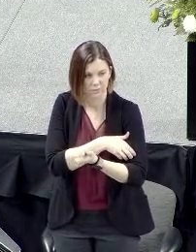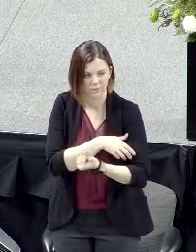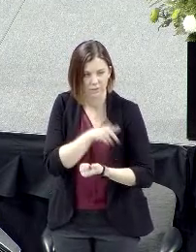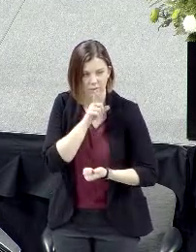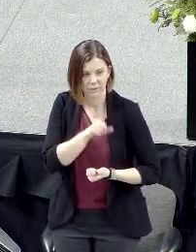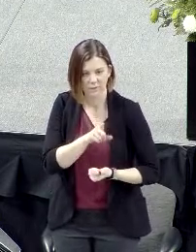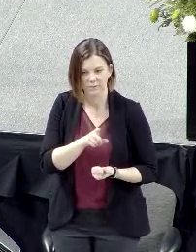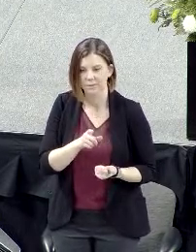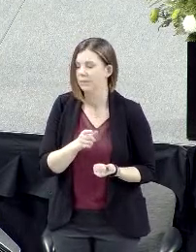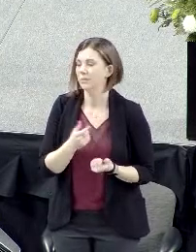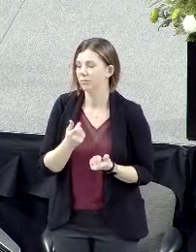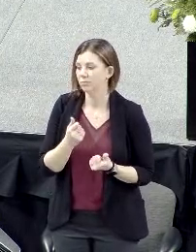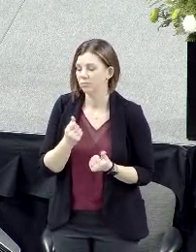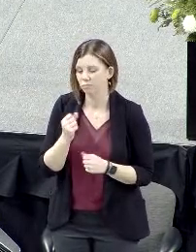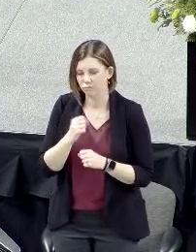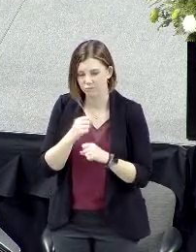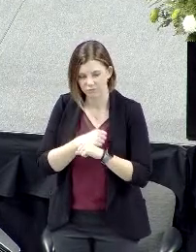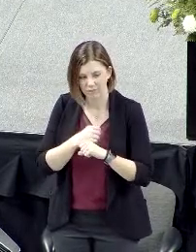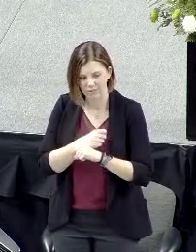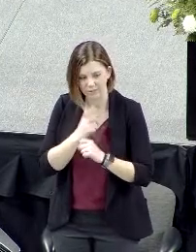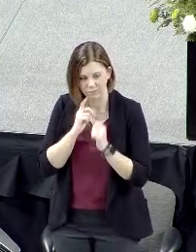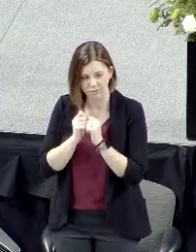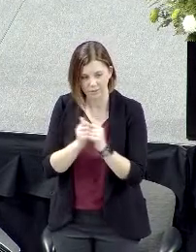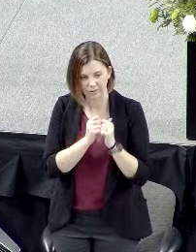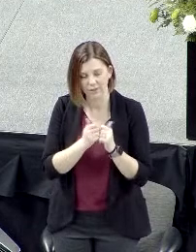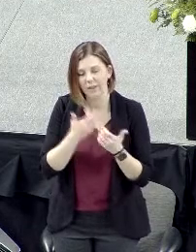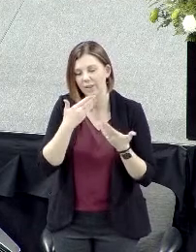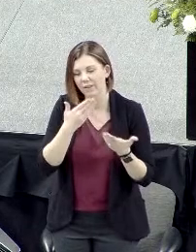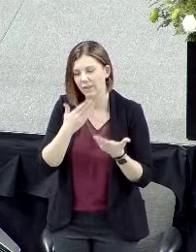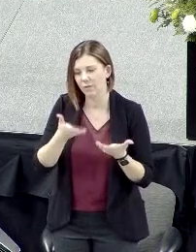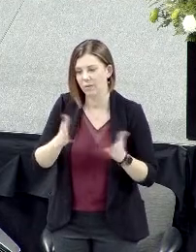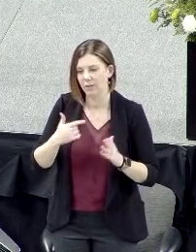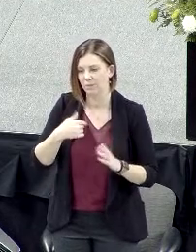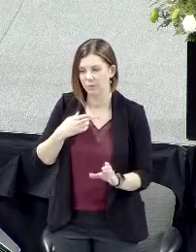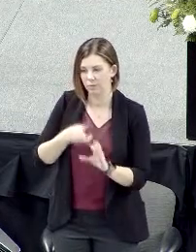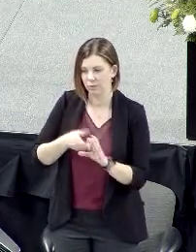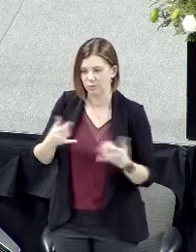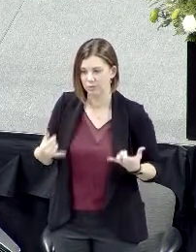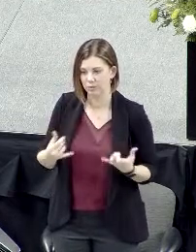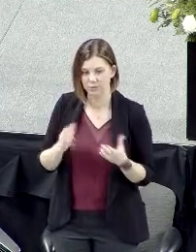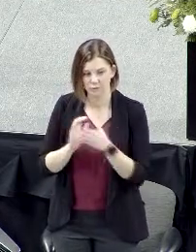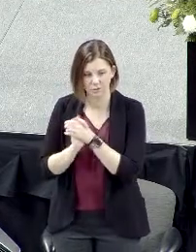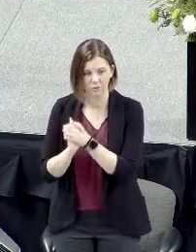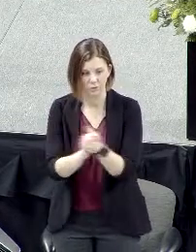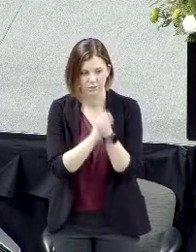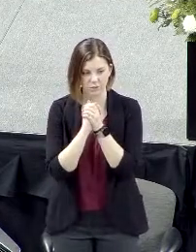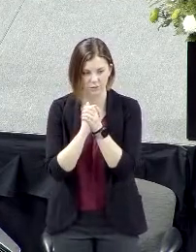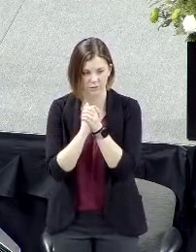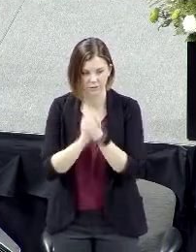we're together. Thank you for letting me join you today. Congratulations.